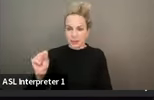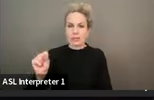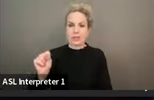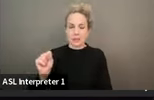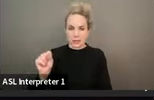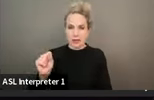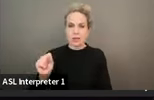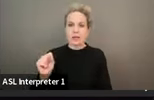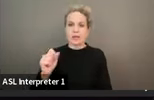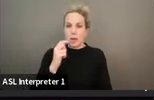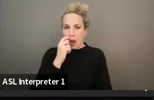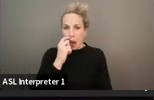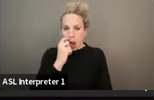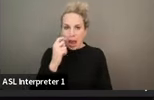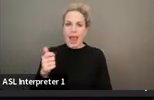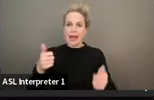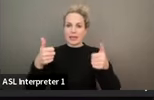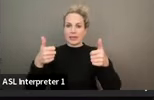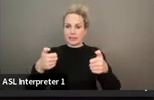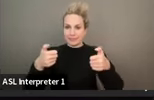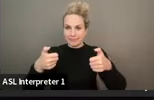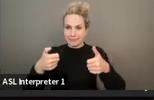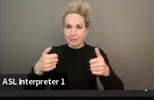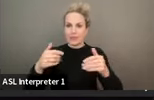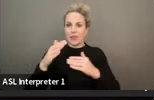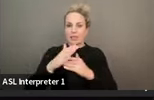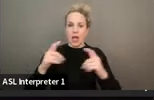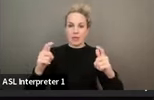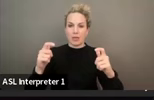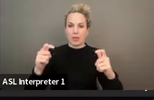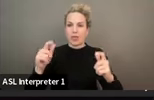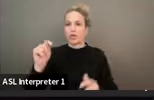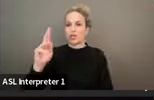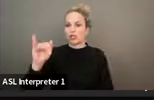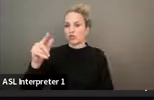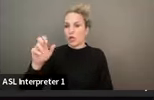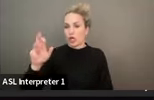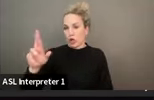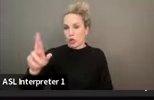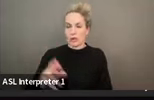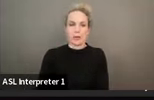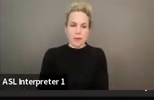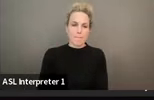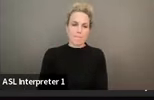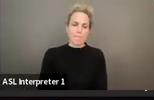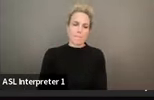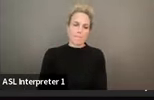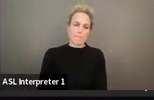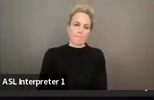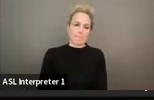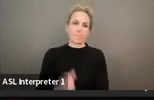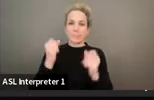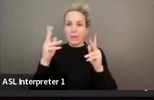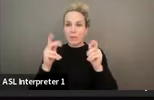And they have a series of triggers up on top, largely, right? So a lot of the people with disabilities